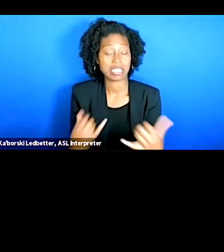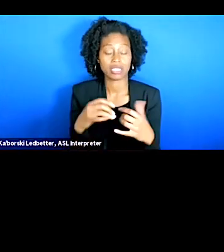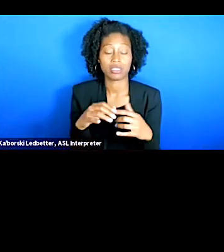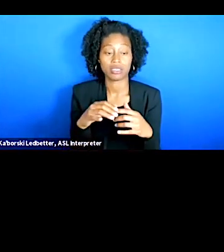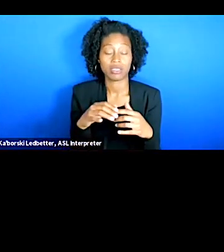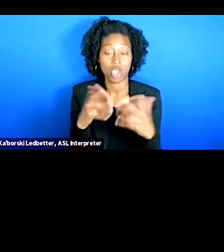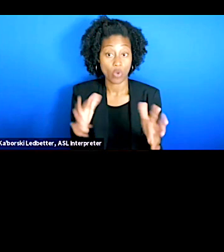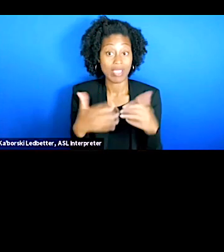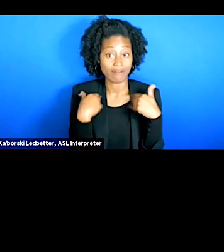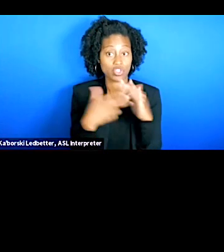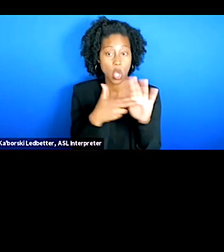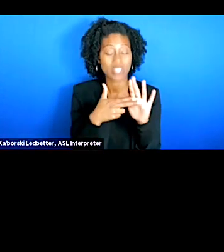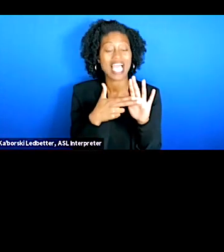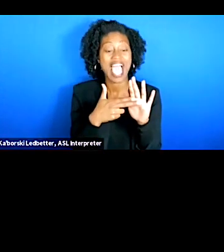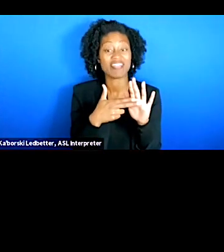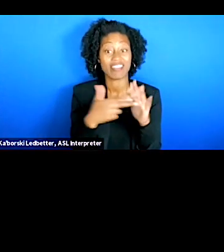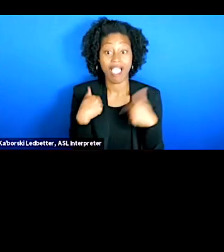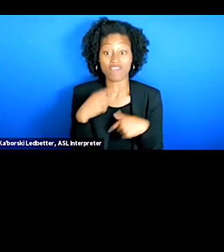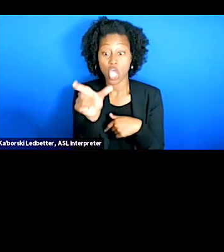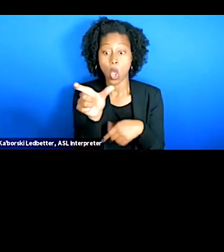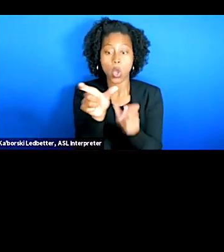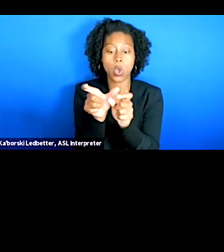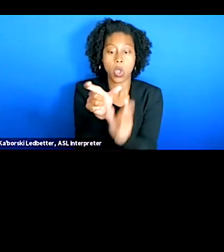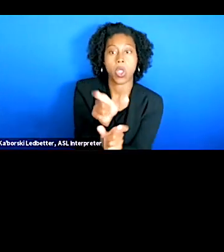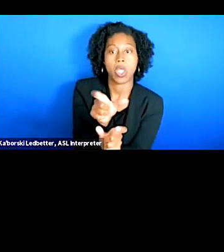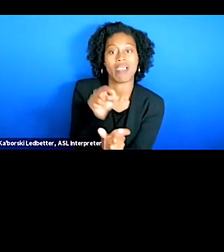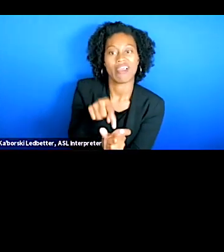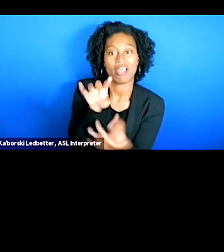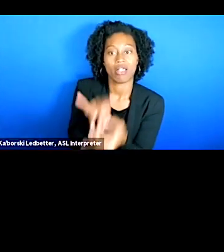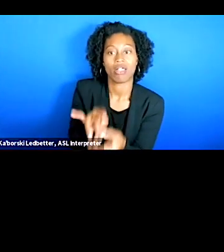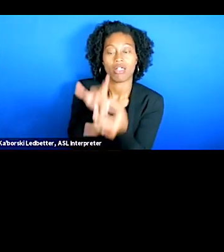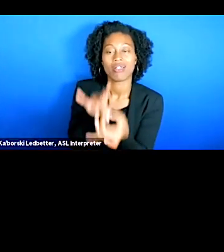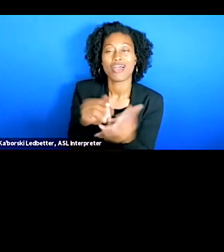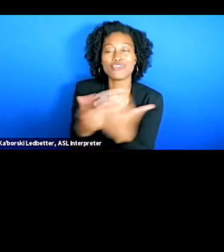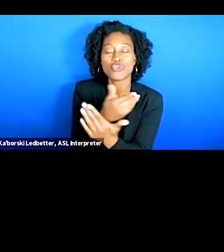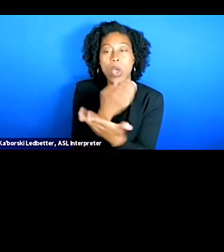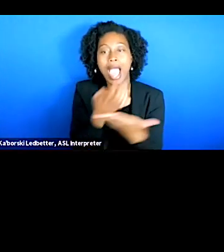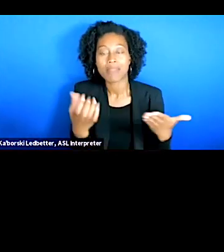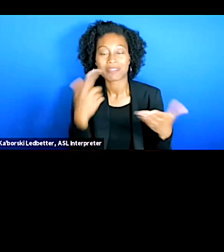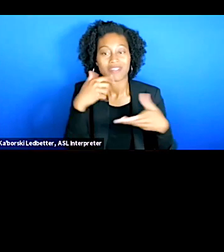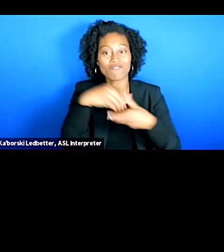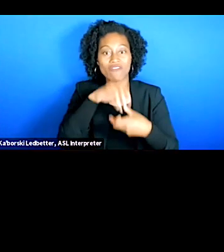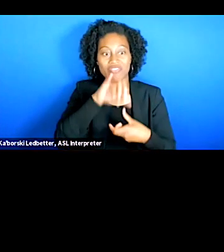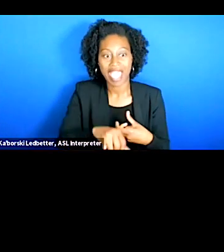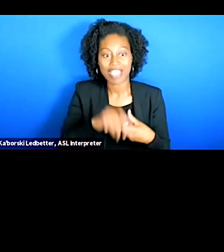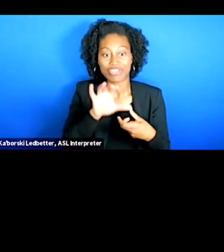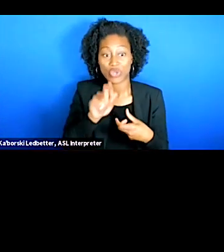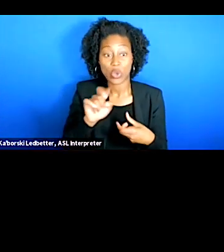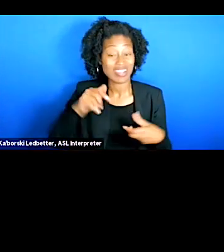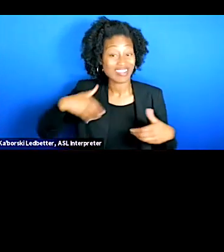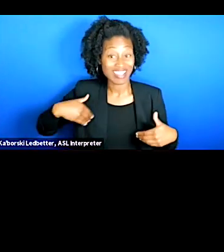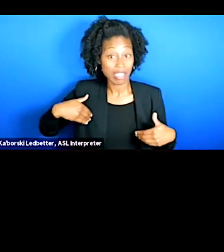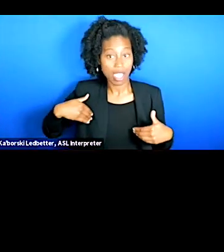creating subcodes to encompass new elements of the theory-driven code that were not included in its